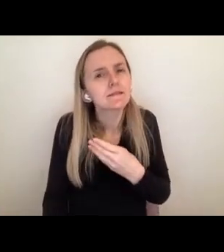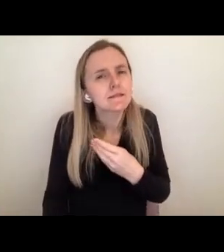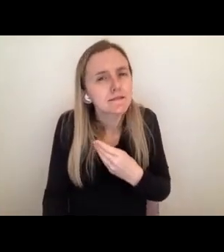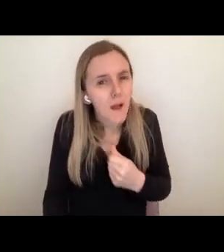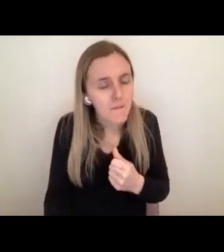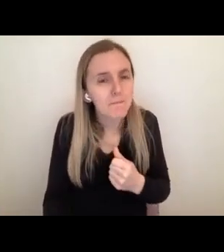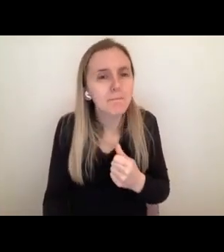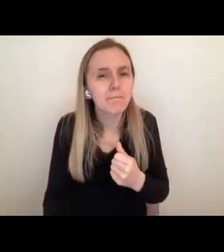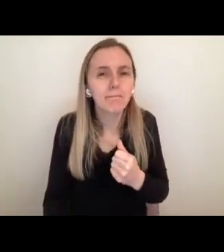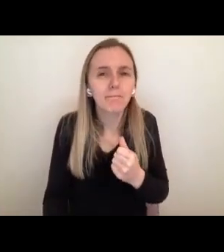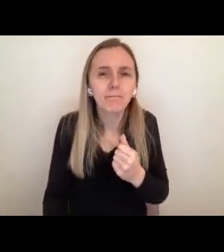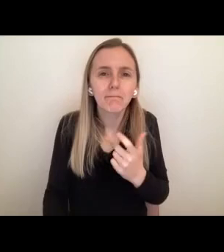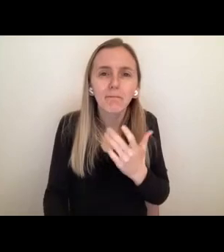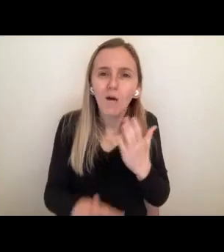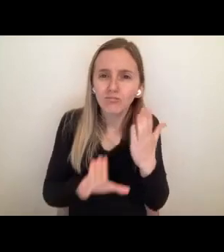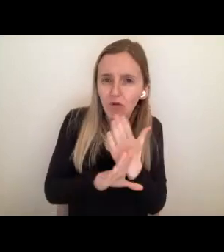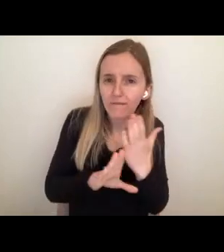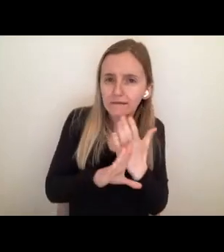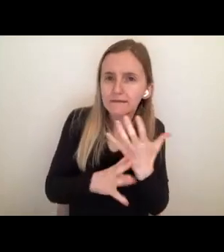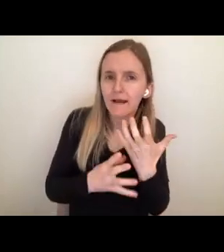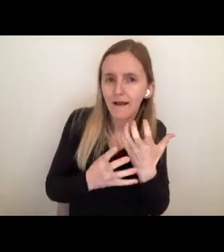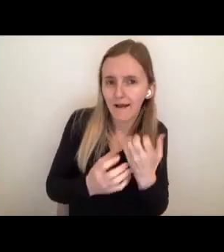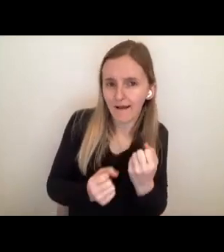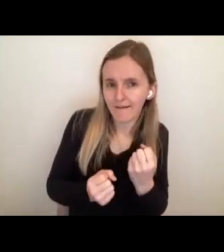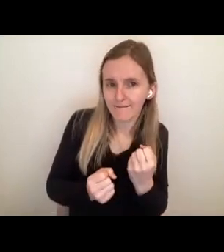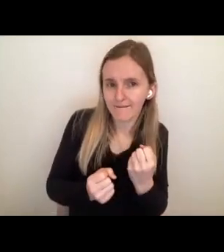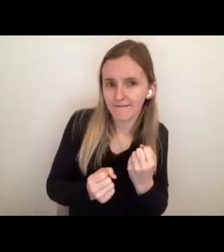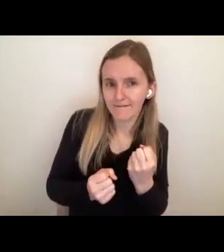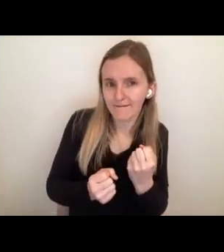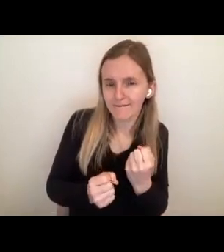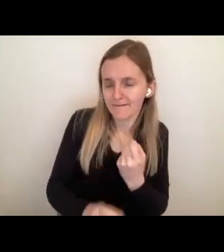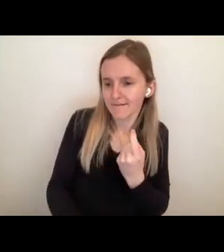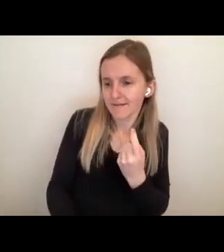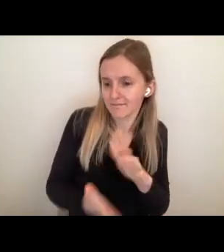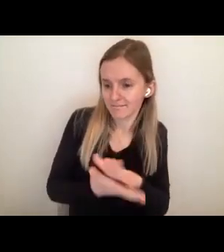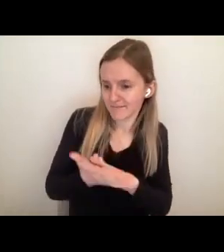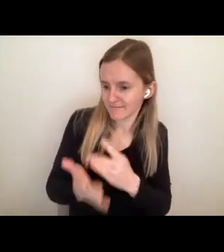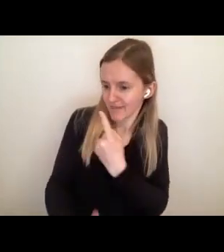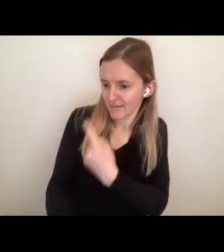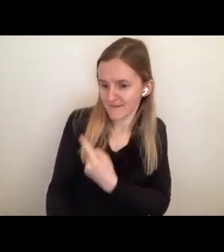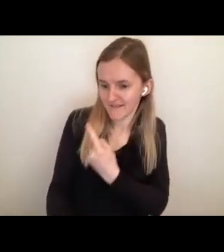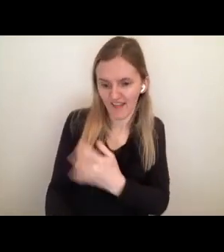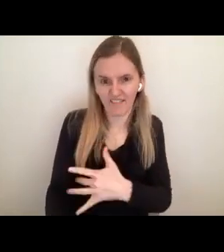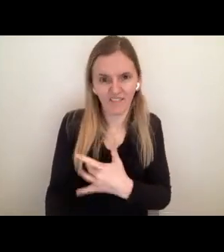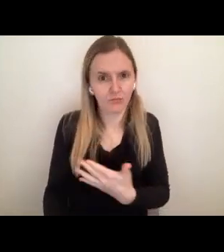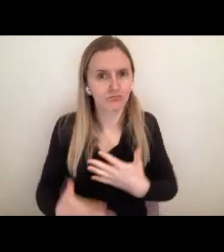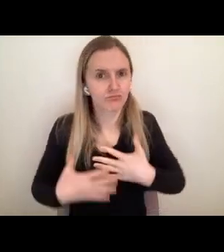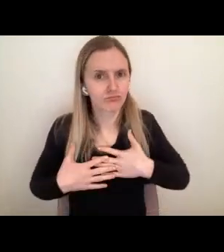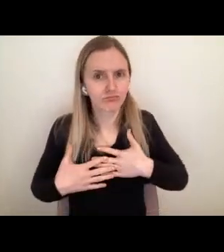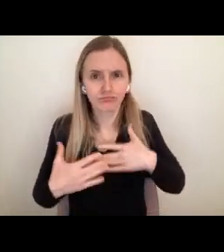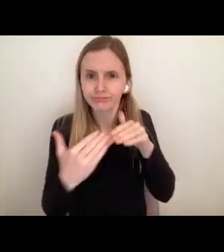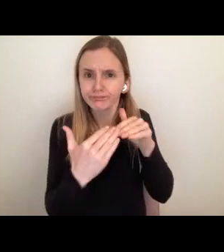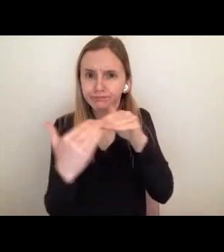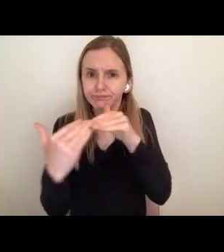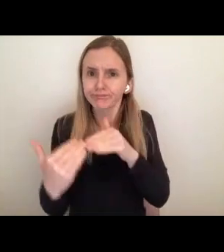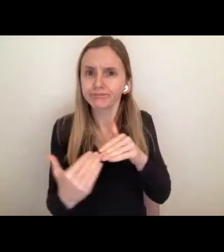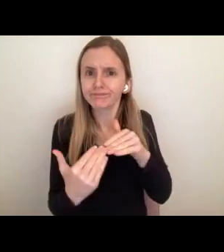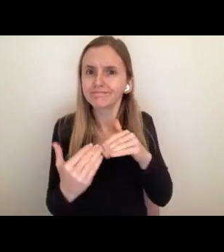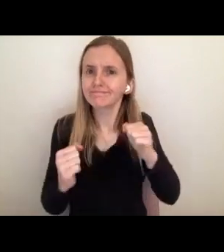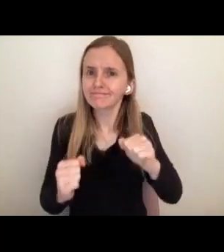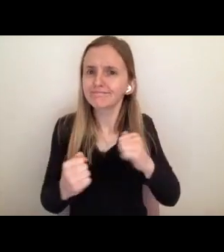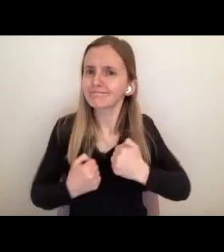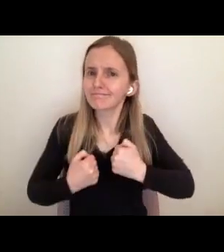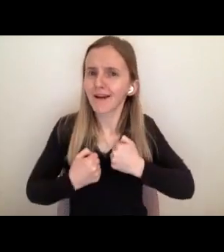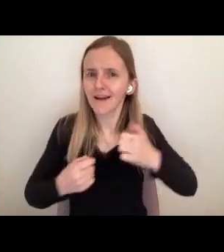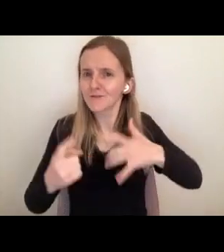to just feel like, this is their social space as much as anyone. And this